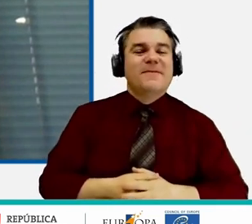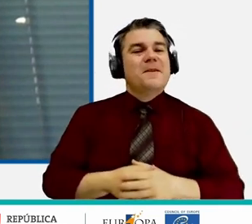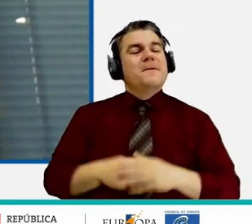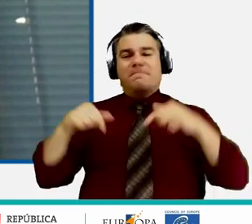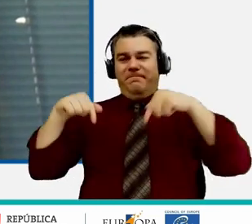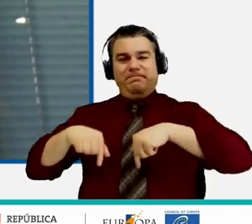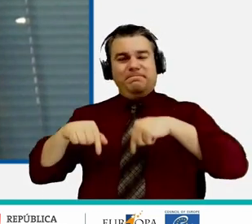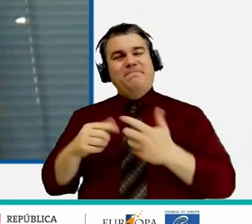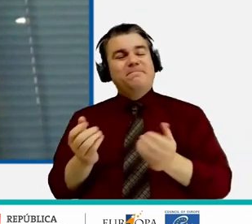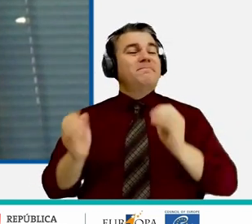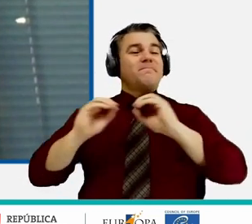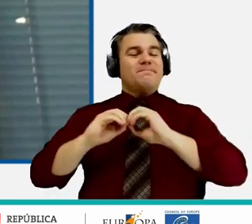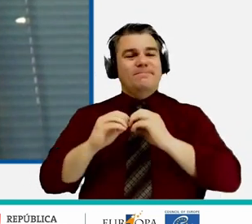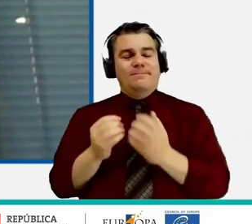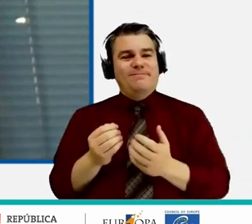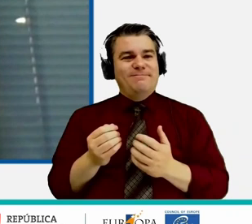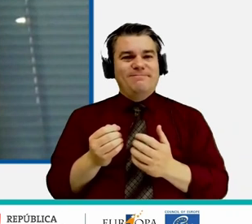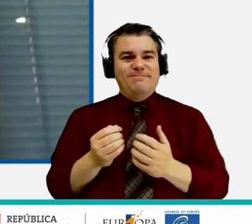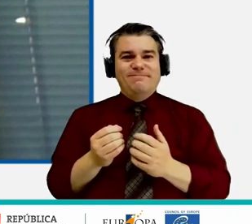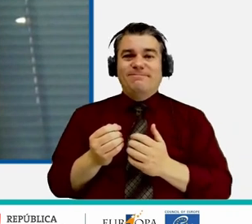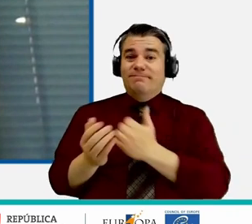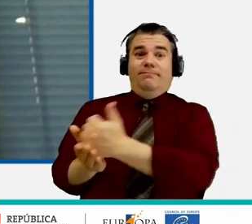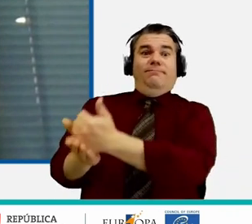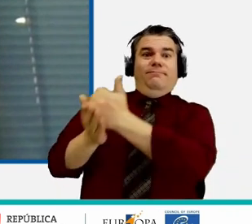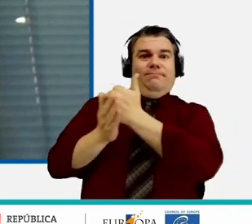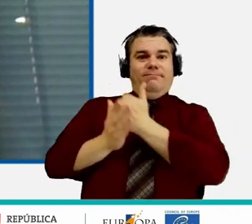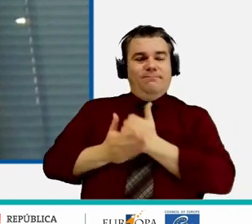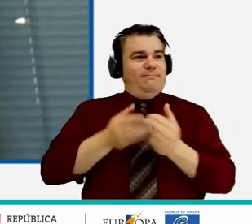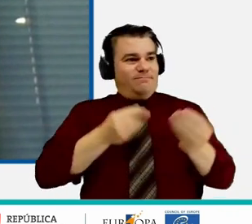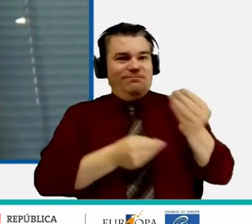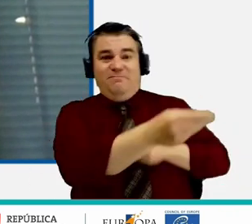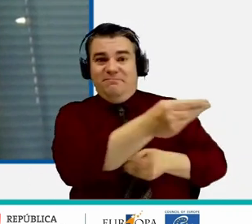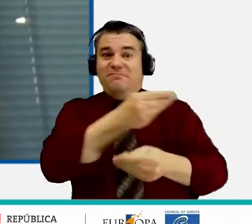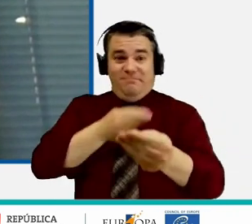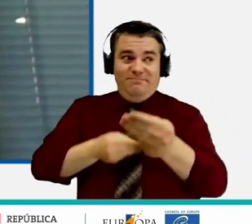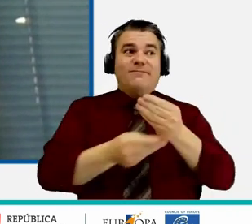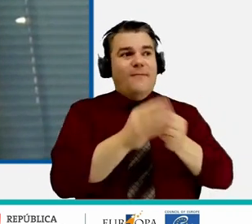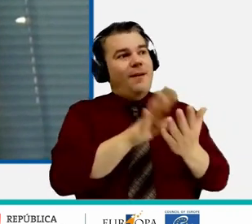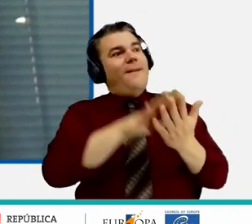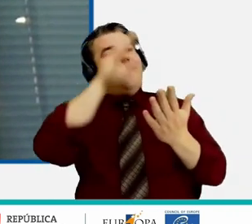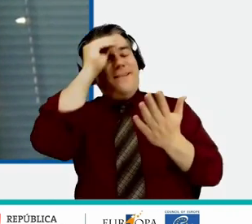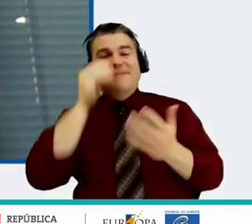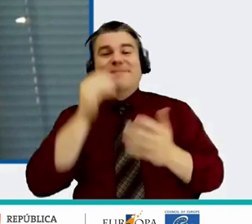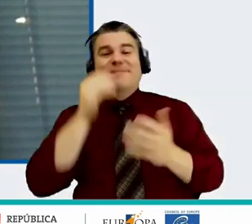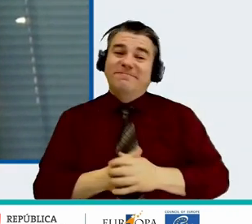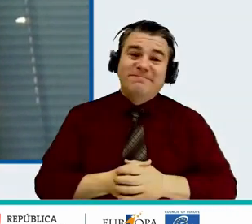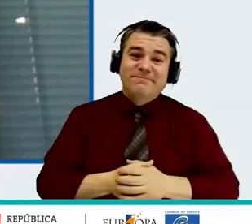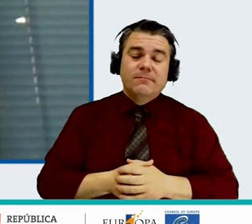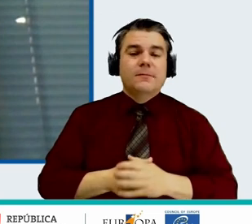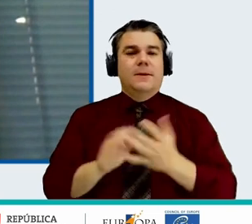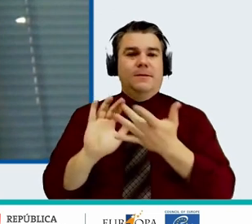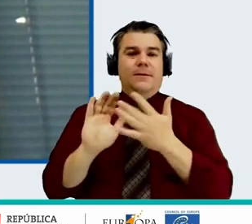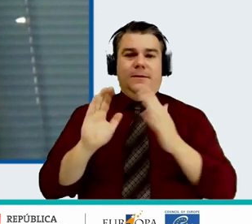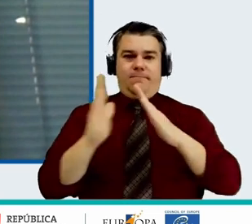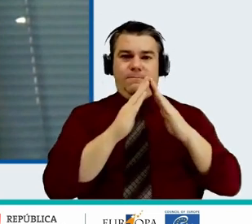have also been benefited from this exchange. And the fact that we have joined city networks, such as the